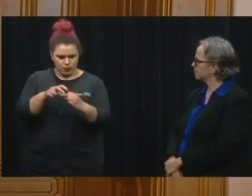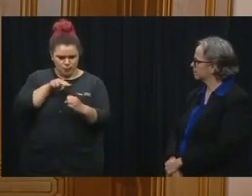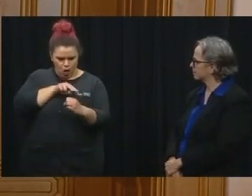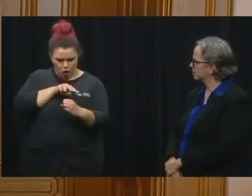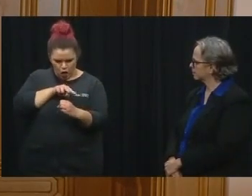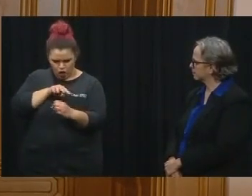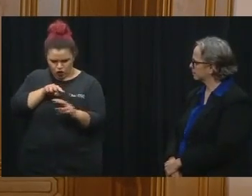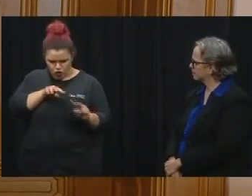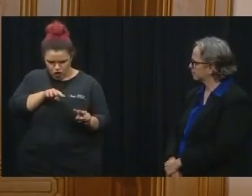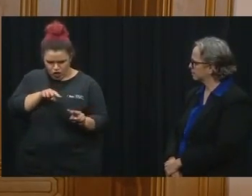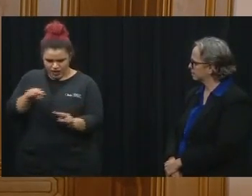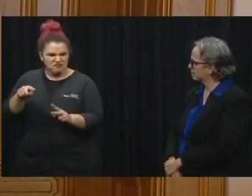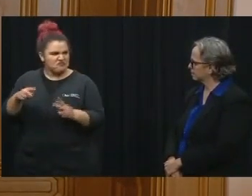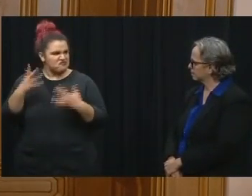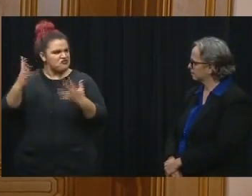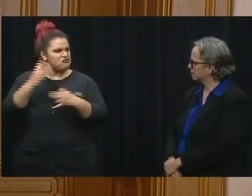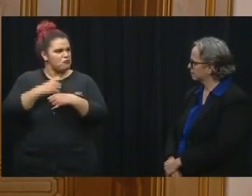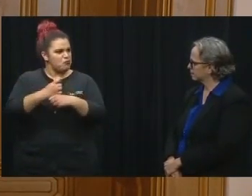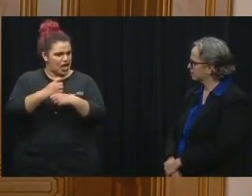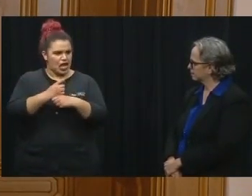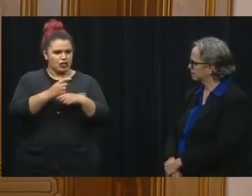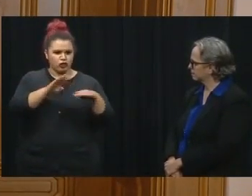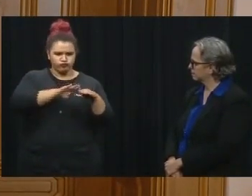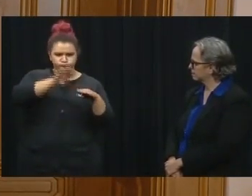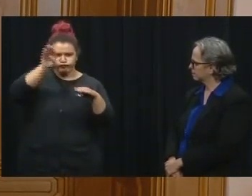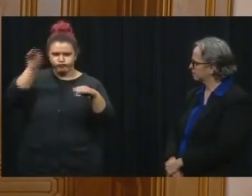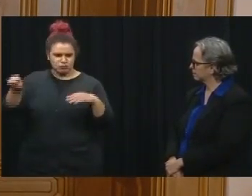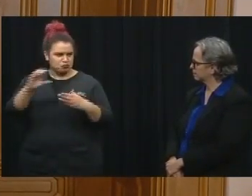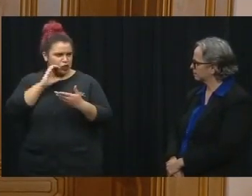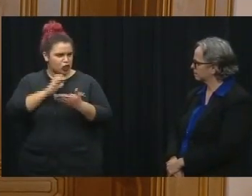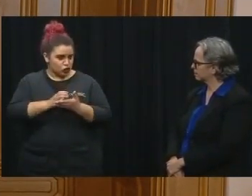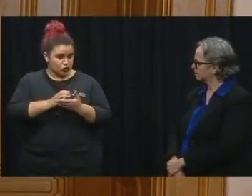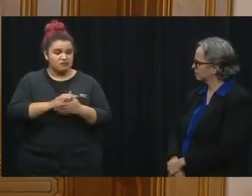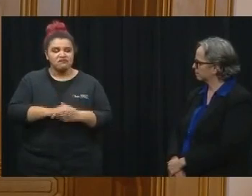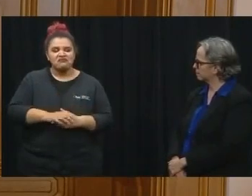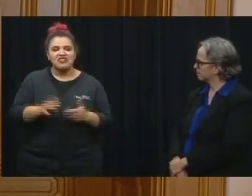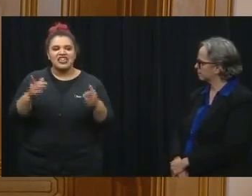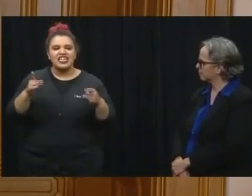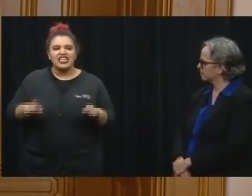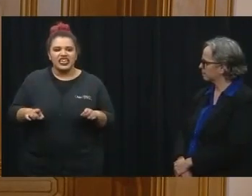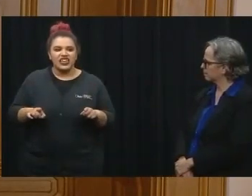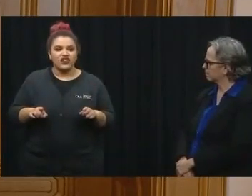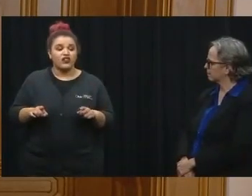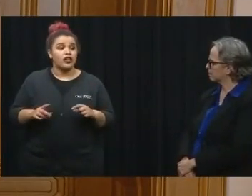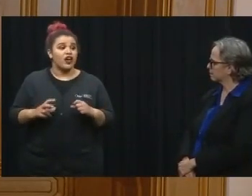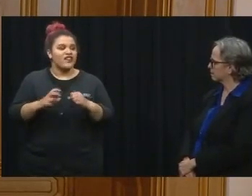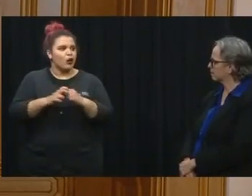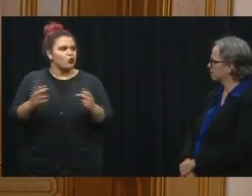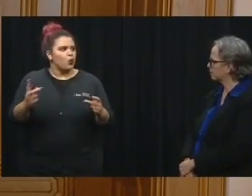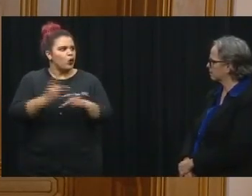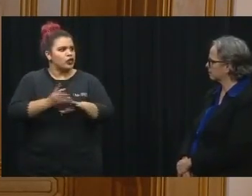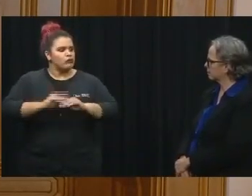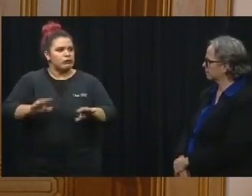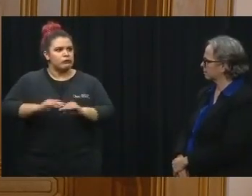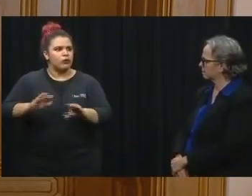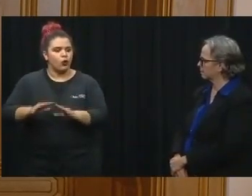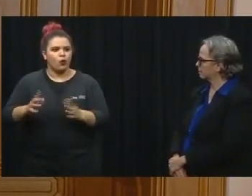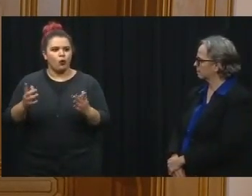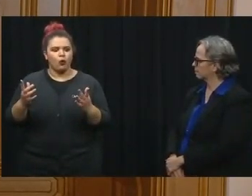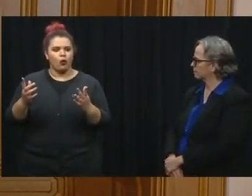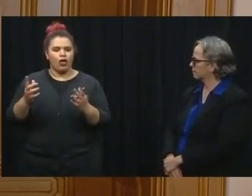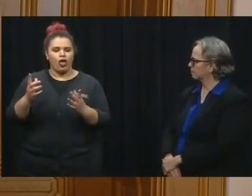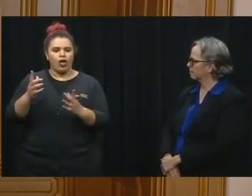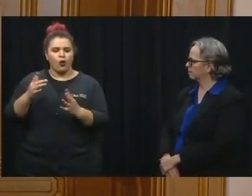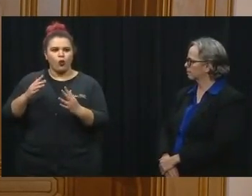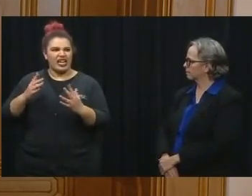monitored, if this virus gets out of hand, or is there a trigger point that you might have that you calculate, or is it a